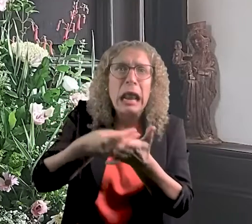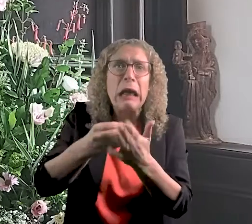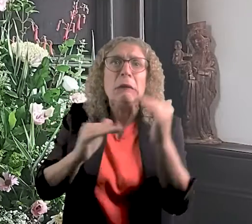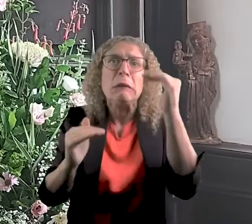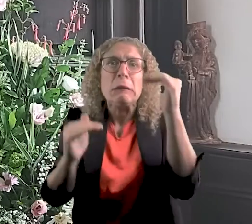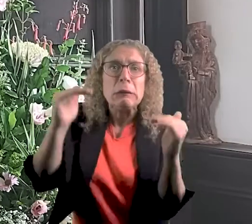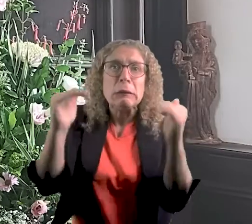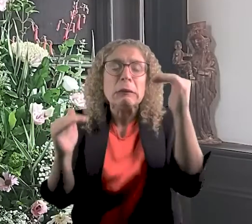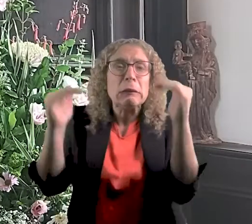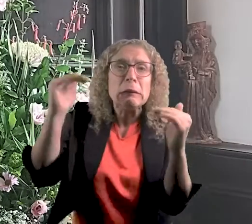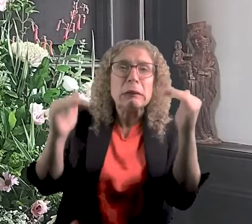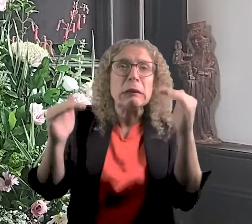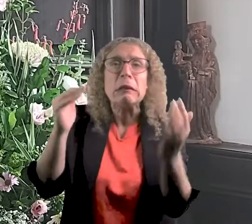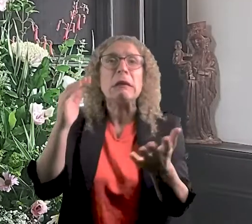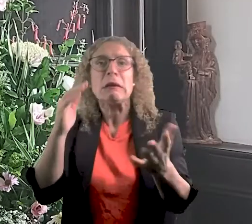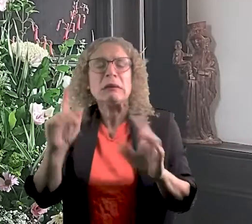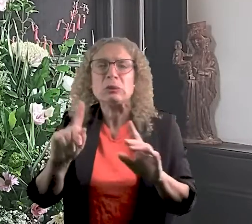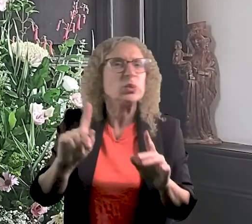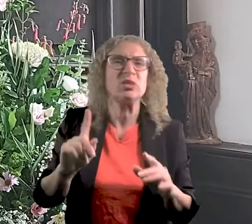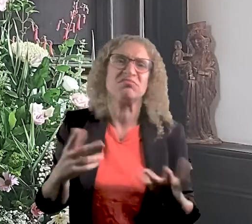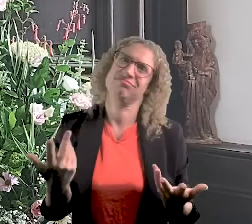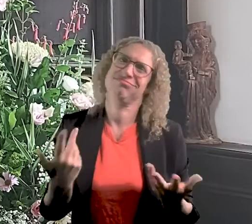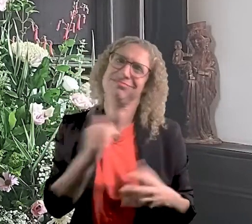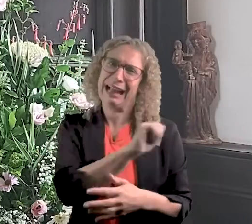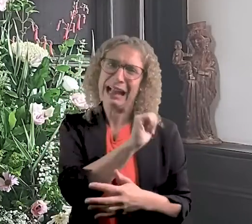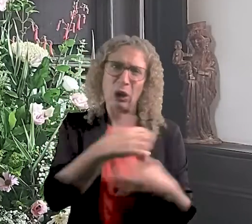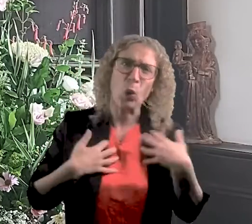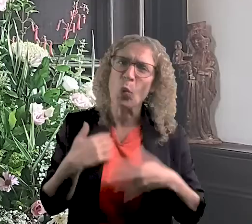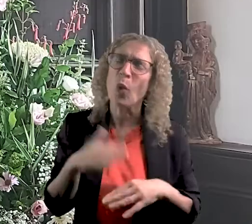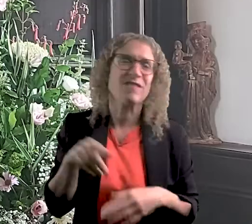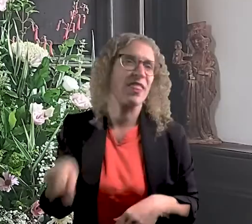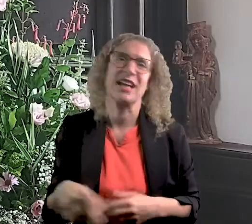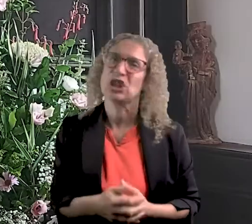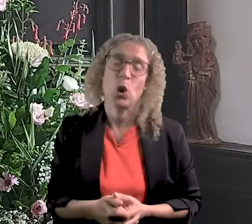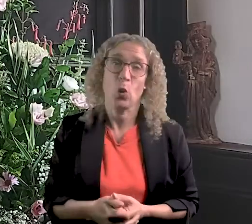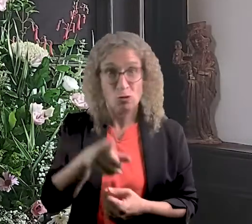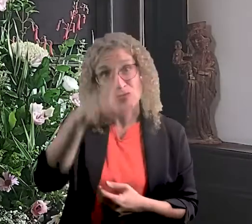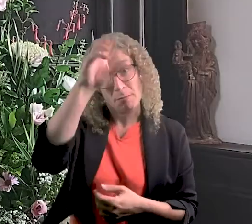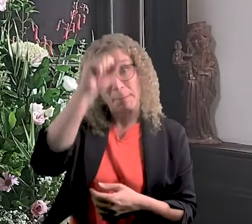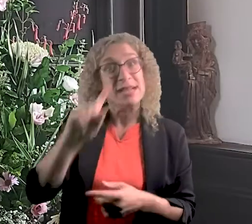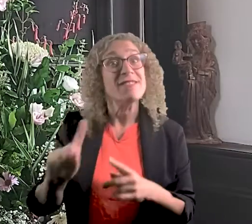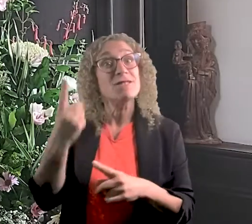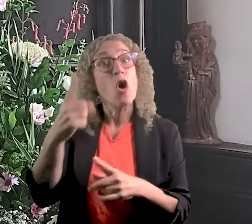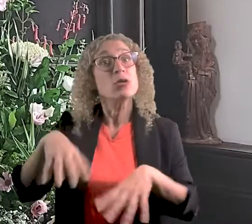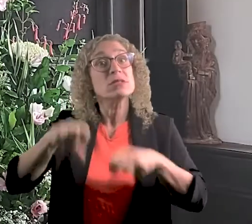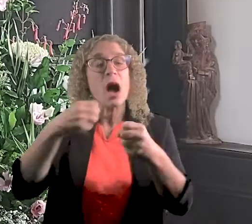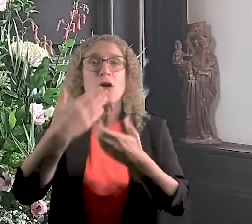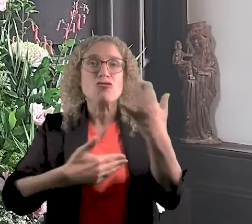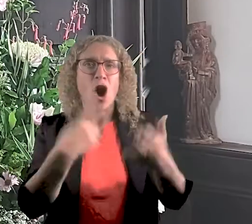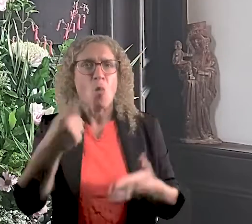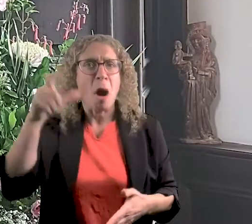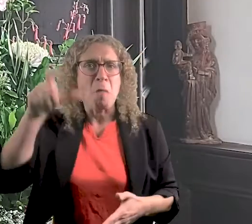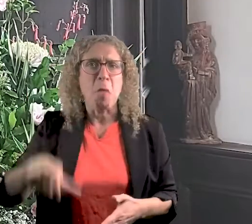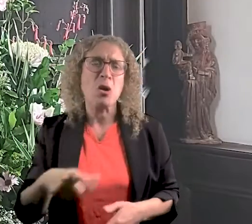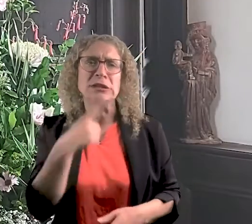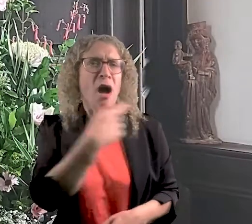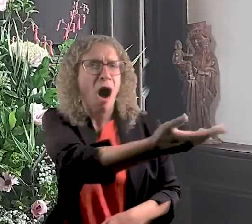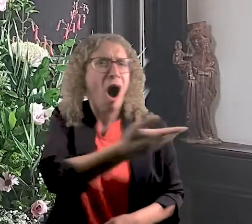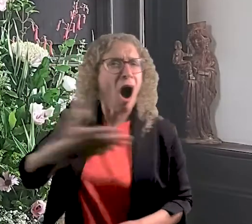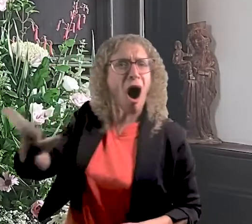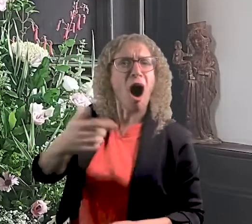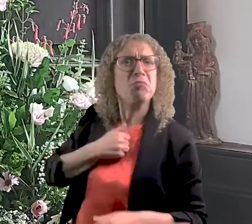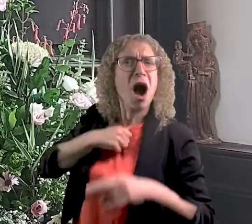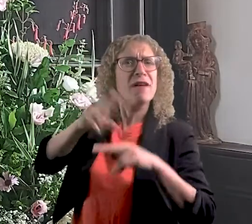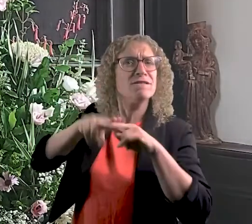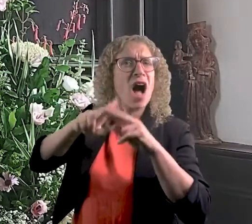of injustices, whether perceived or real. The tale starts with someone asking Jesus to intervene in a family dispute